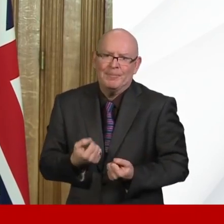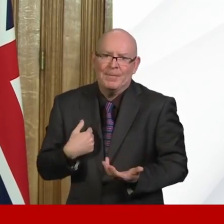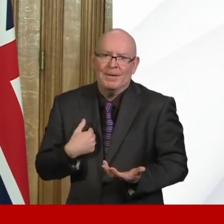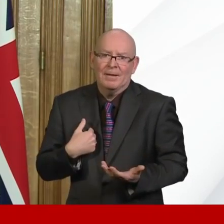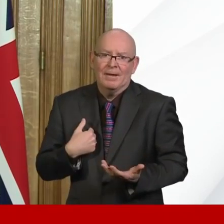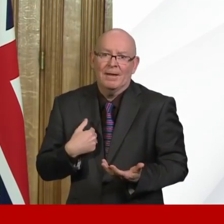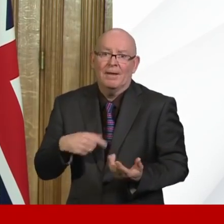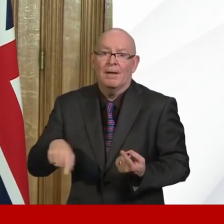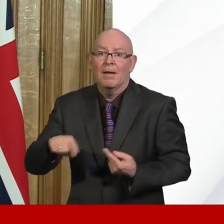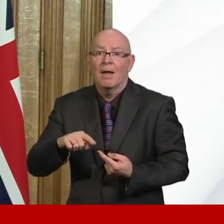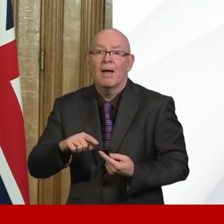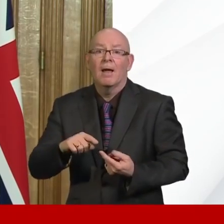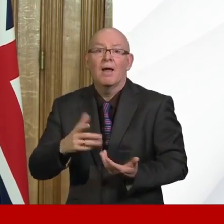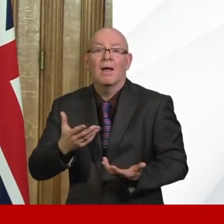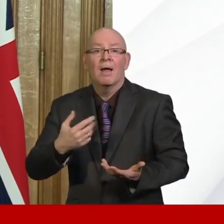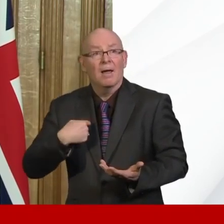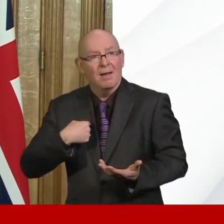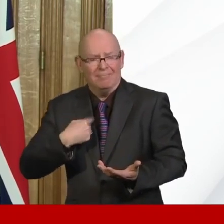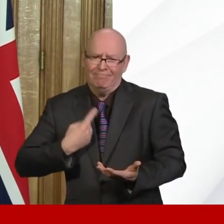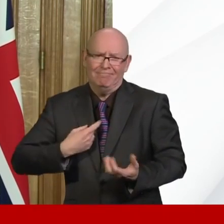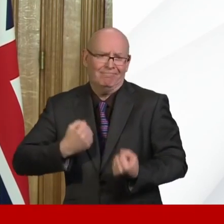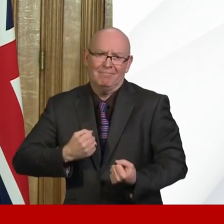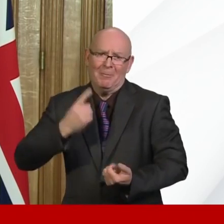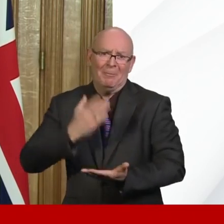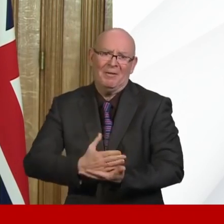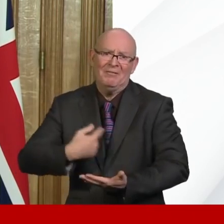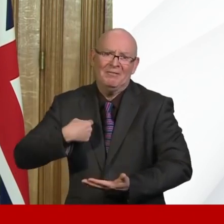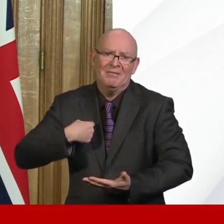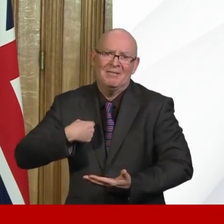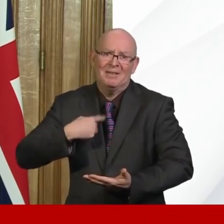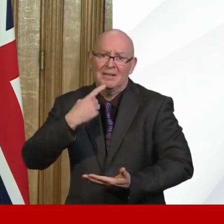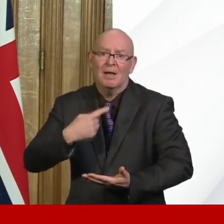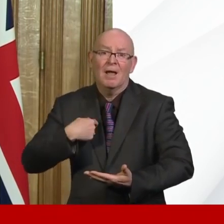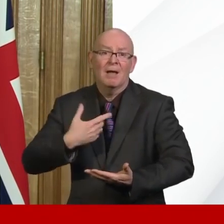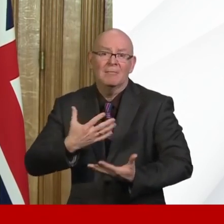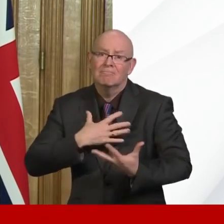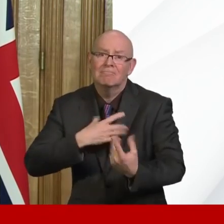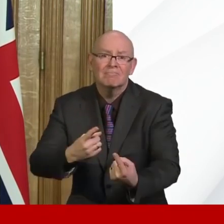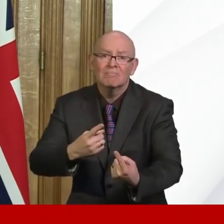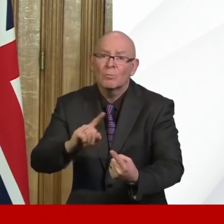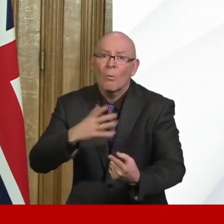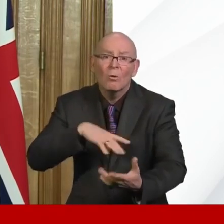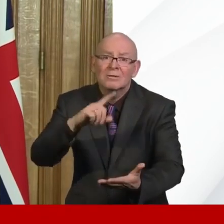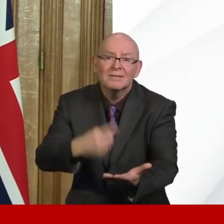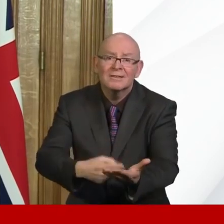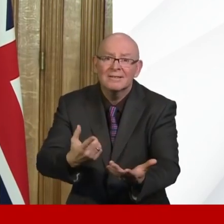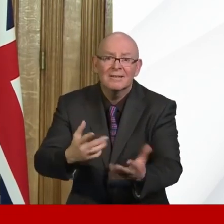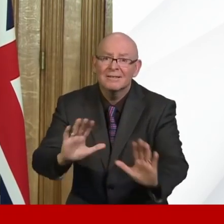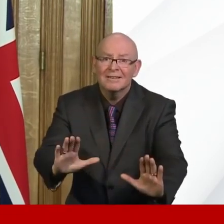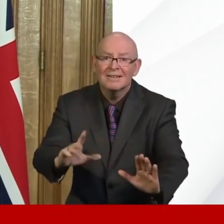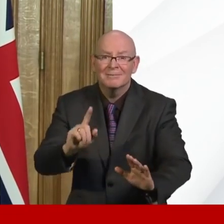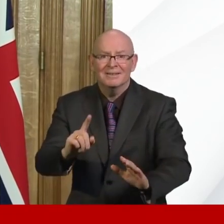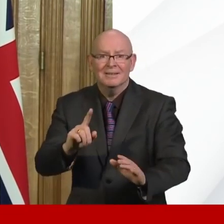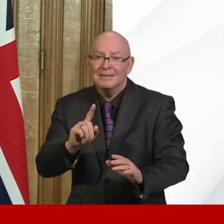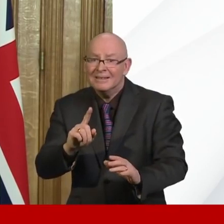the advice that we're getting about avoiding unnecessary gatherings, about staying at home when we have symptoms, all that